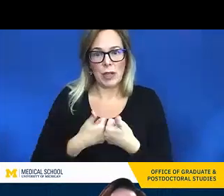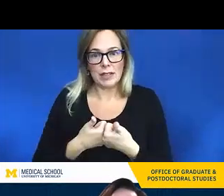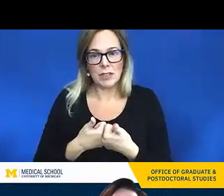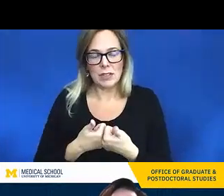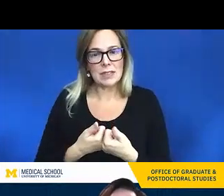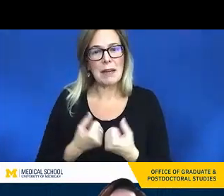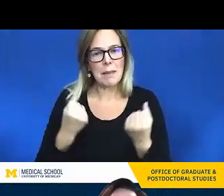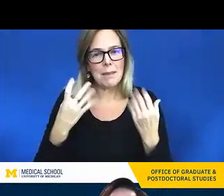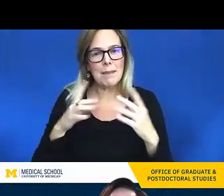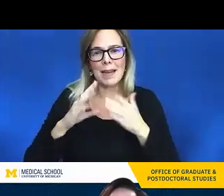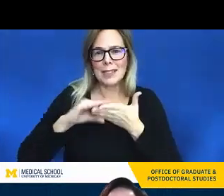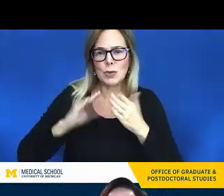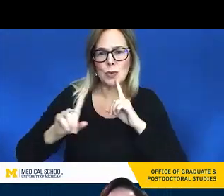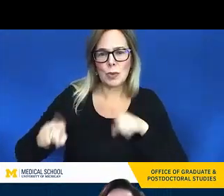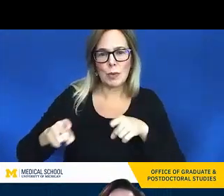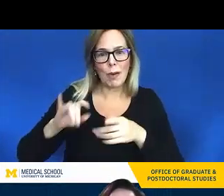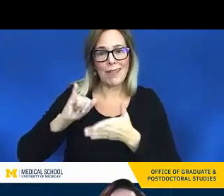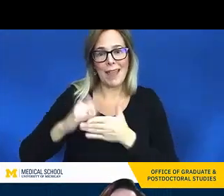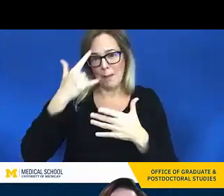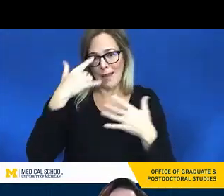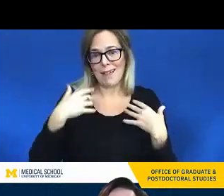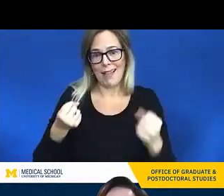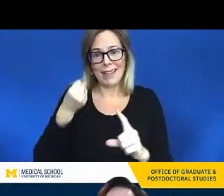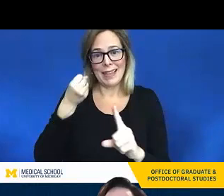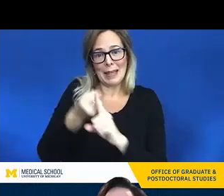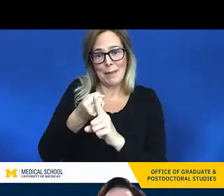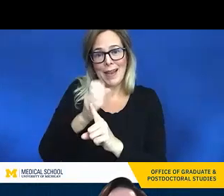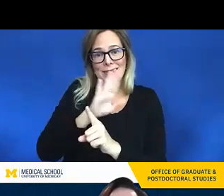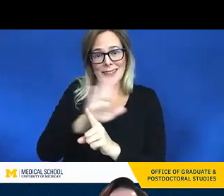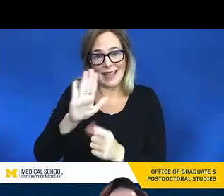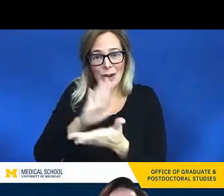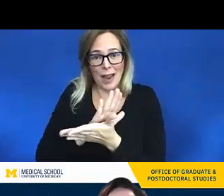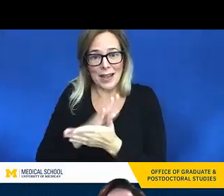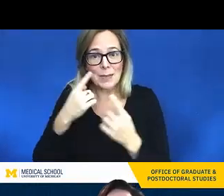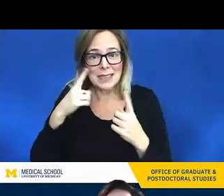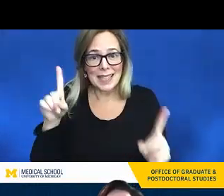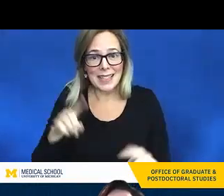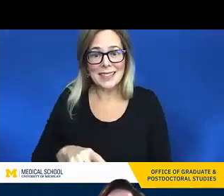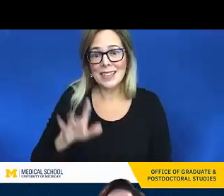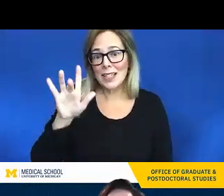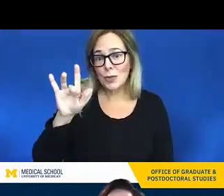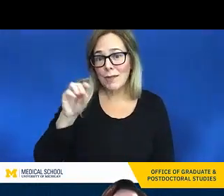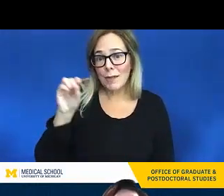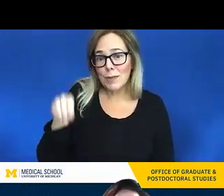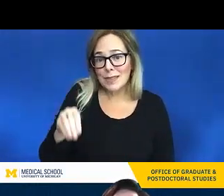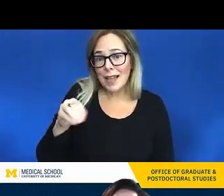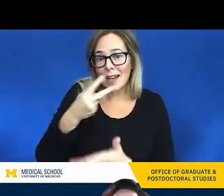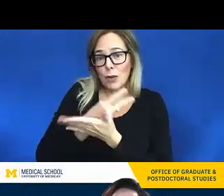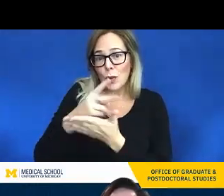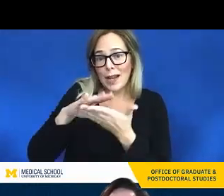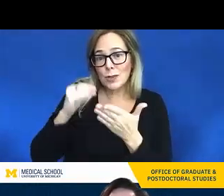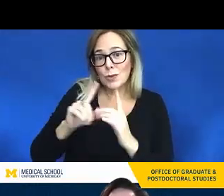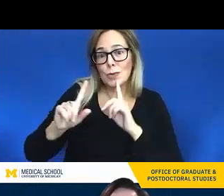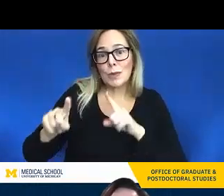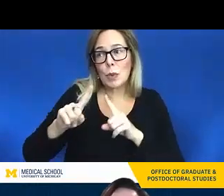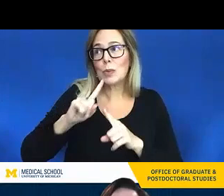challenges impact their academic success, which is a pretty high number. And 25% of our graduate students report significant mental